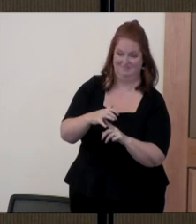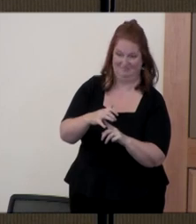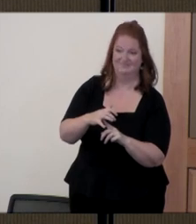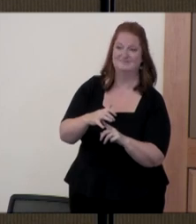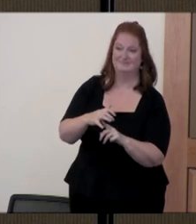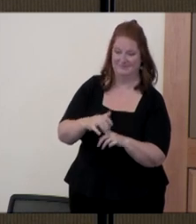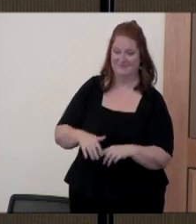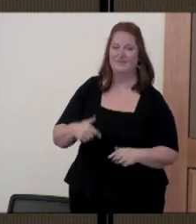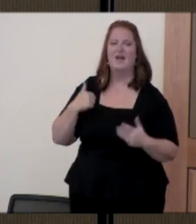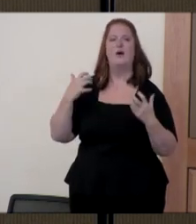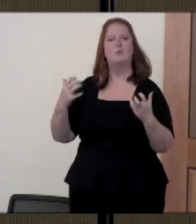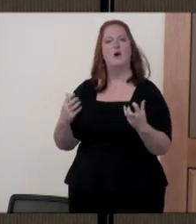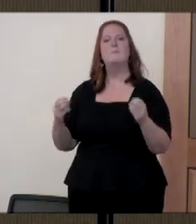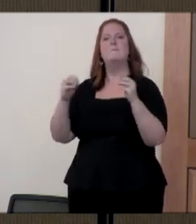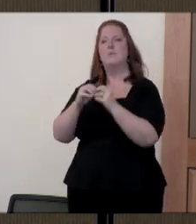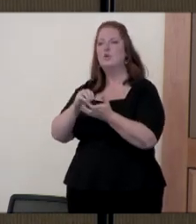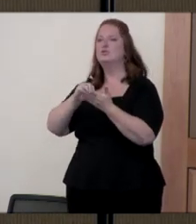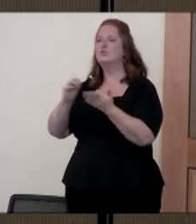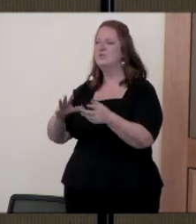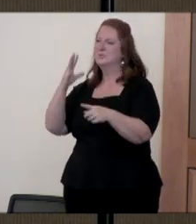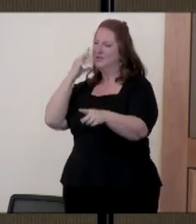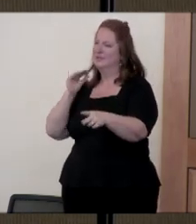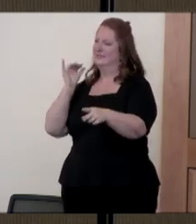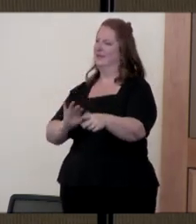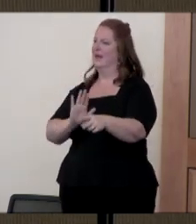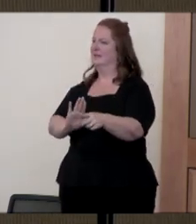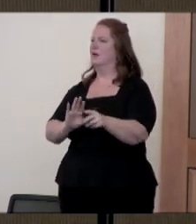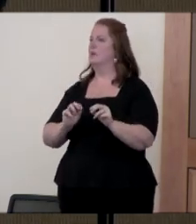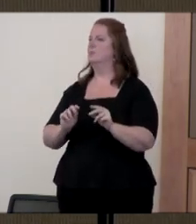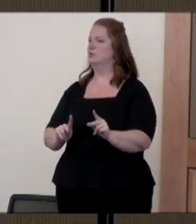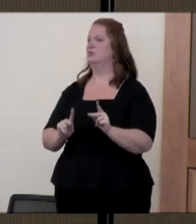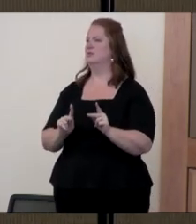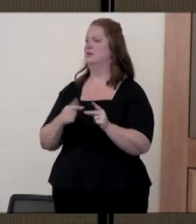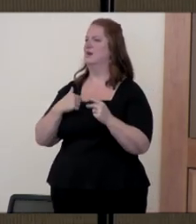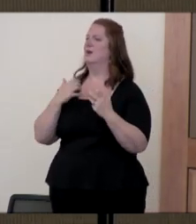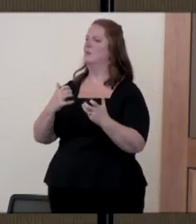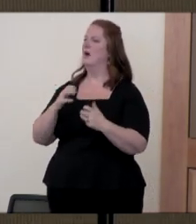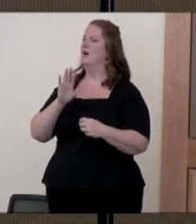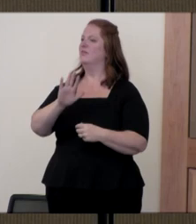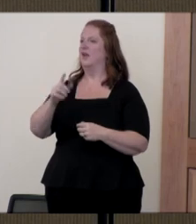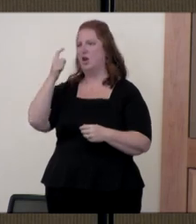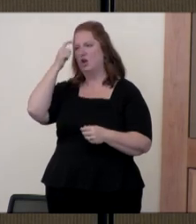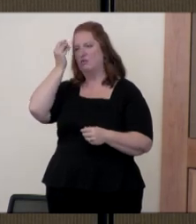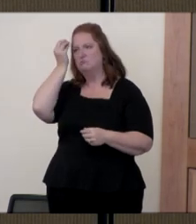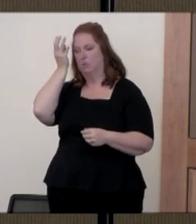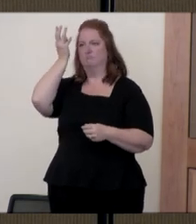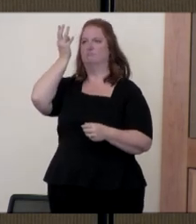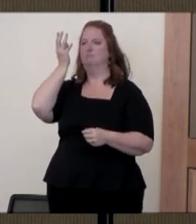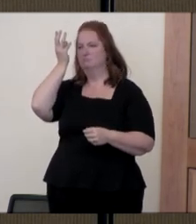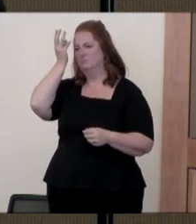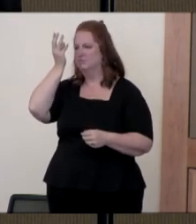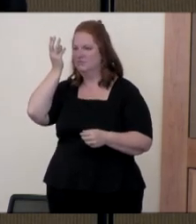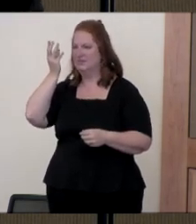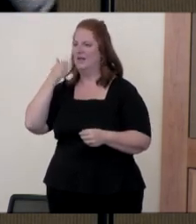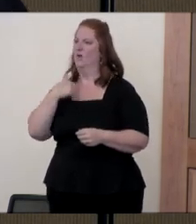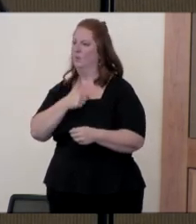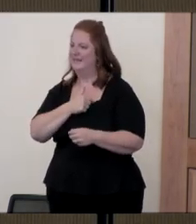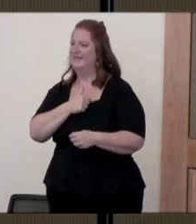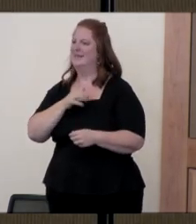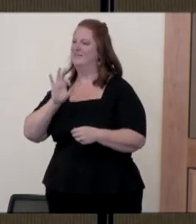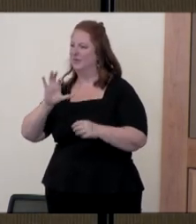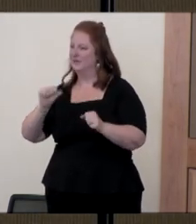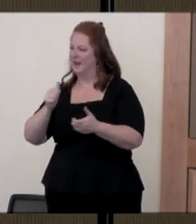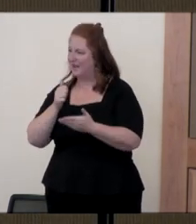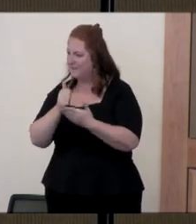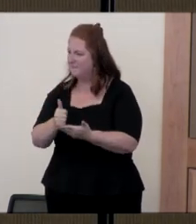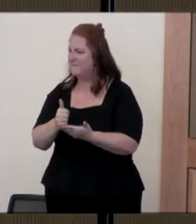I want more of our students to have this kind of opportunity. I want that light to come on. And we as a faculty can do just